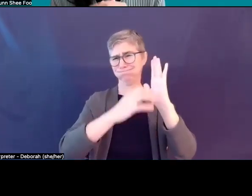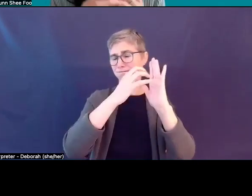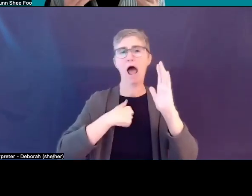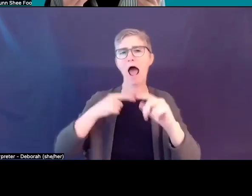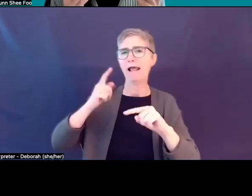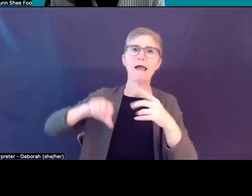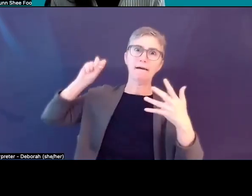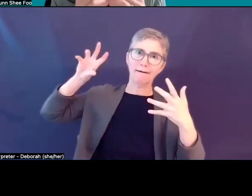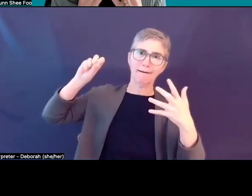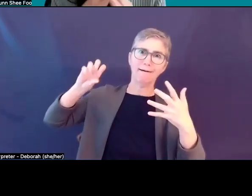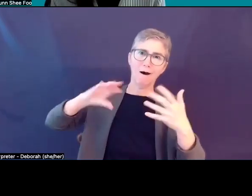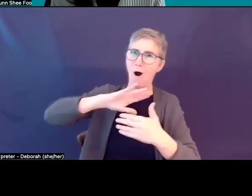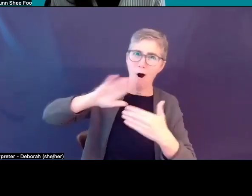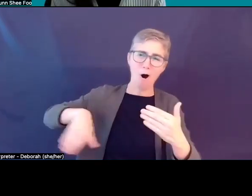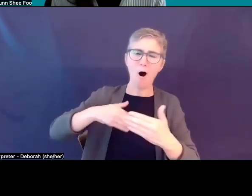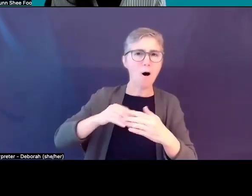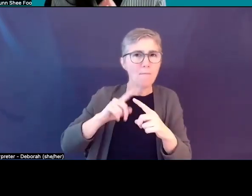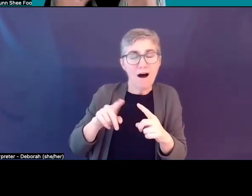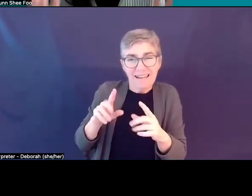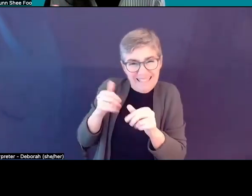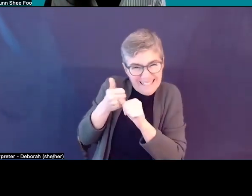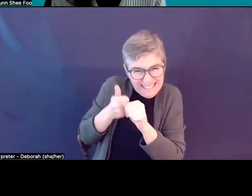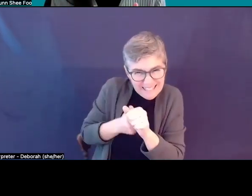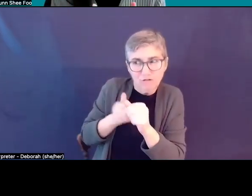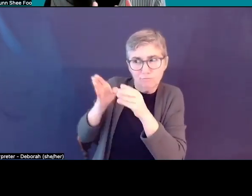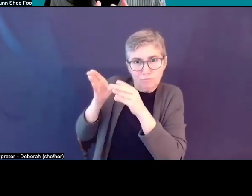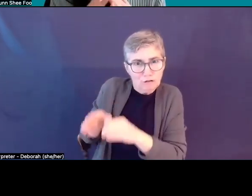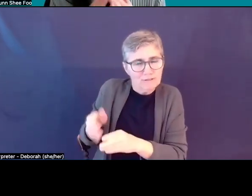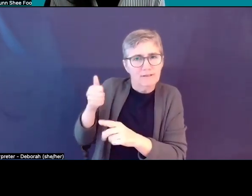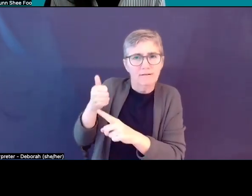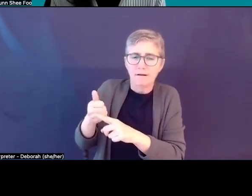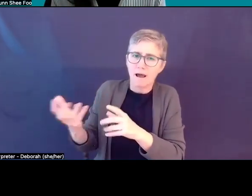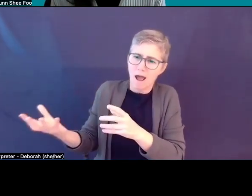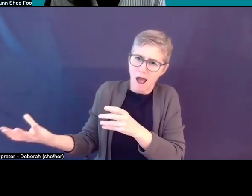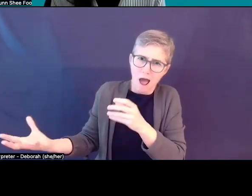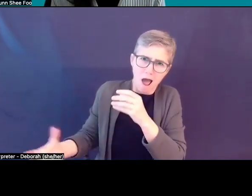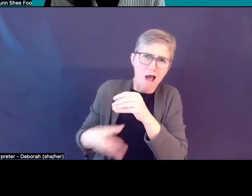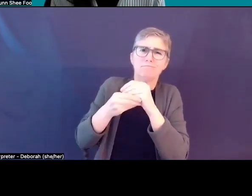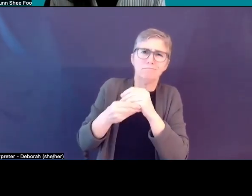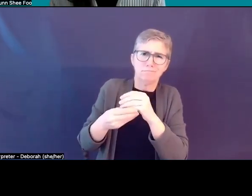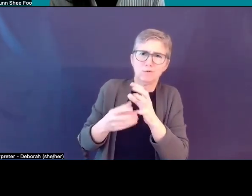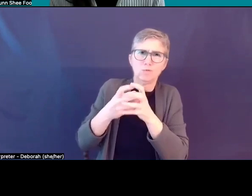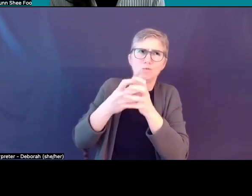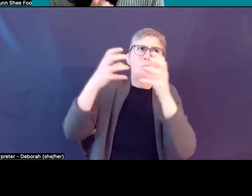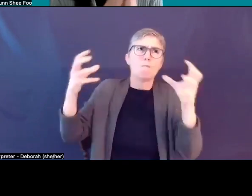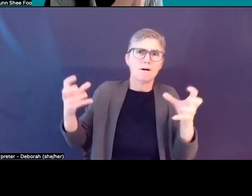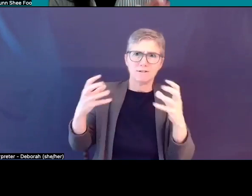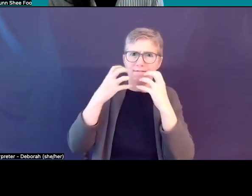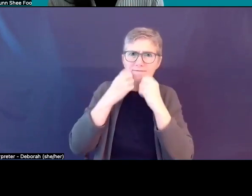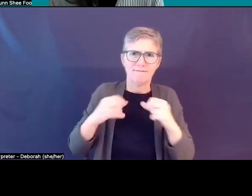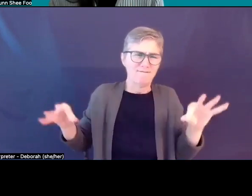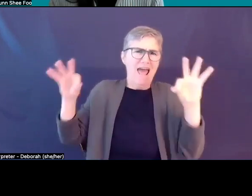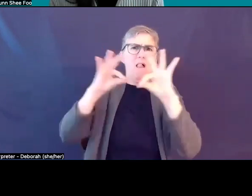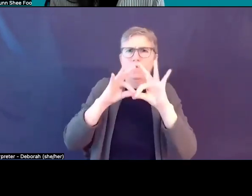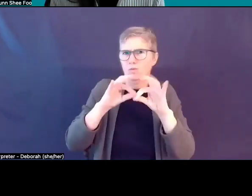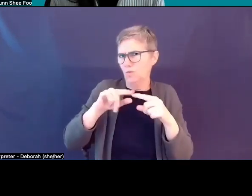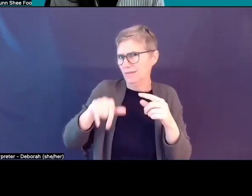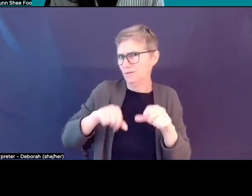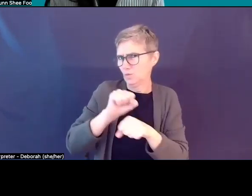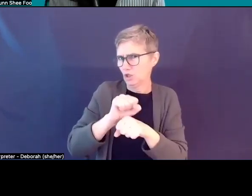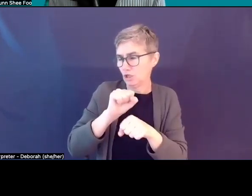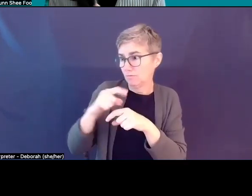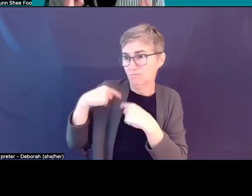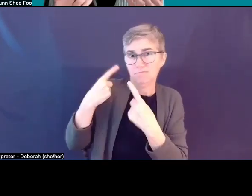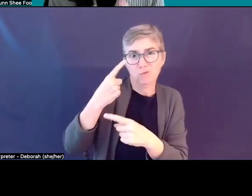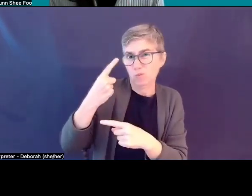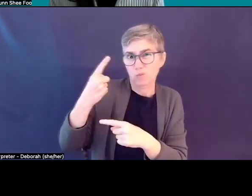them, but they have all individually just added so much value to this work since 1 year, 2 years